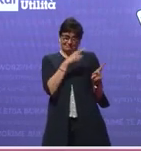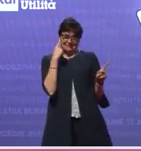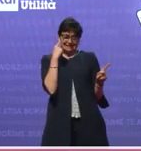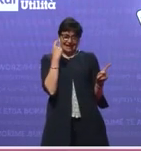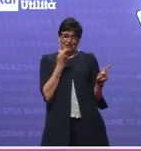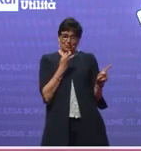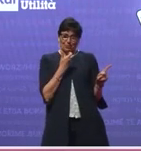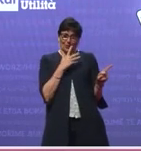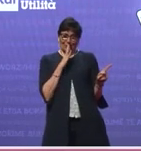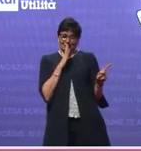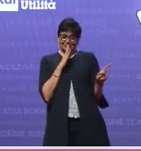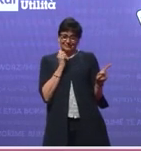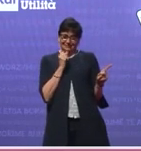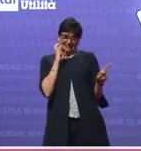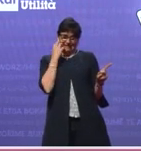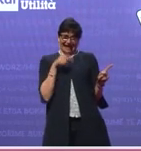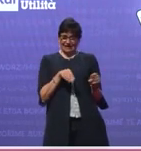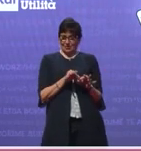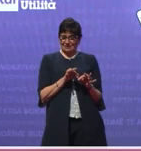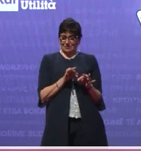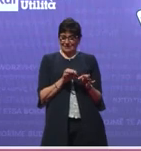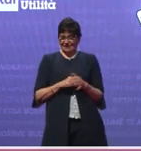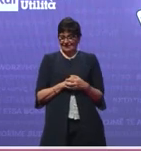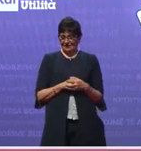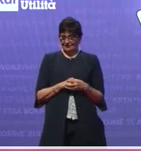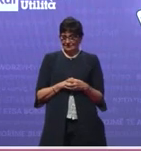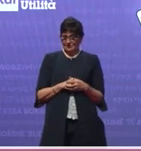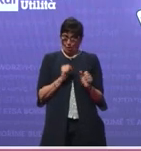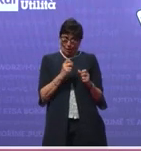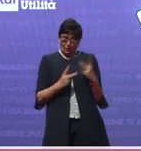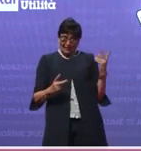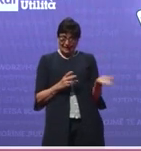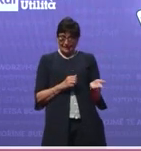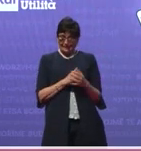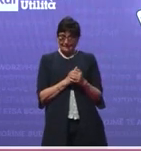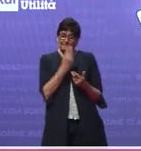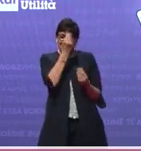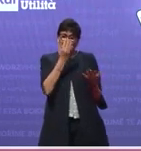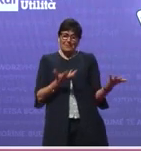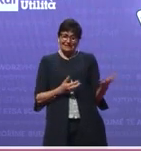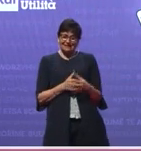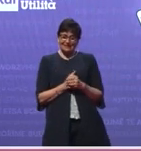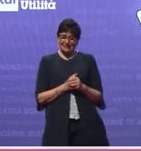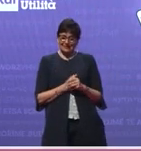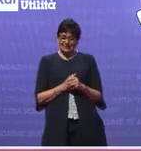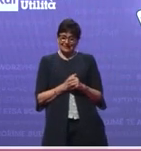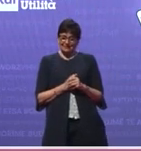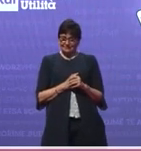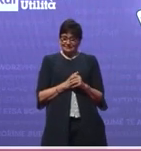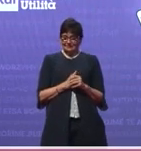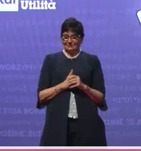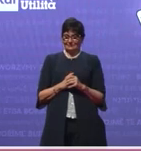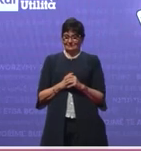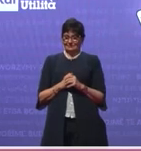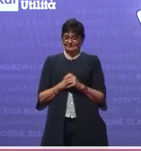Sophia, can you give it a try? What do you think? Nope. Okay, so